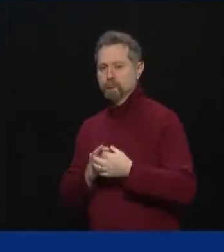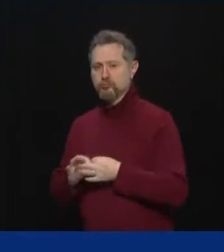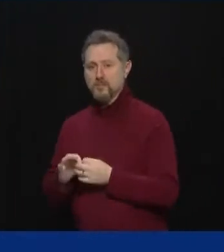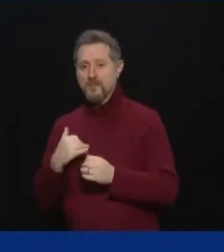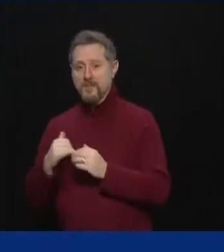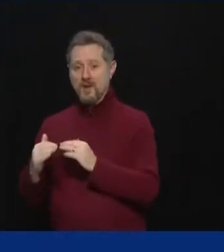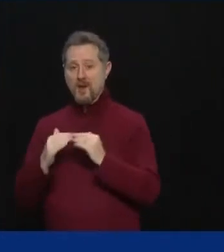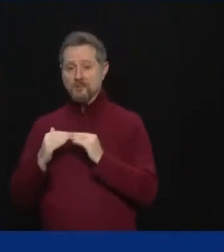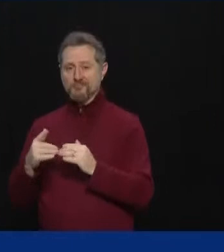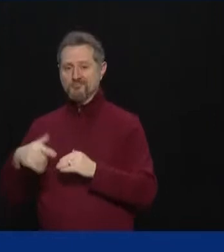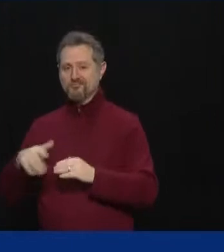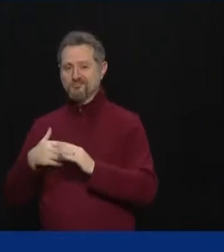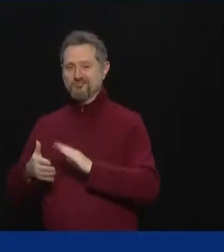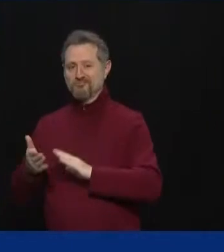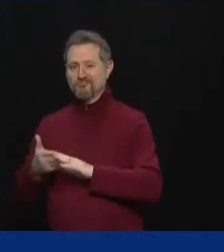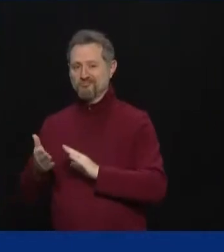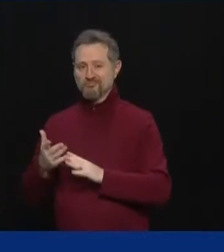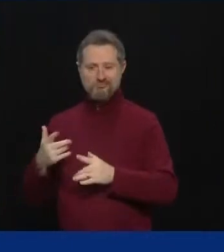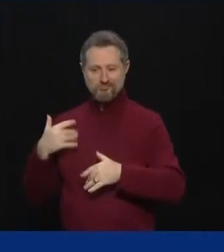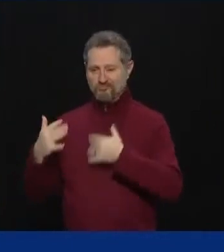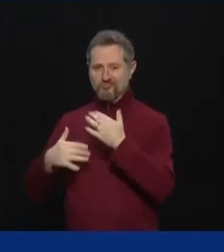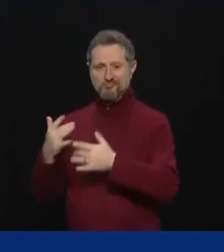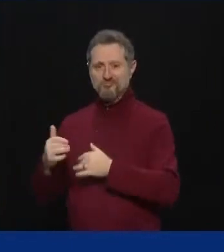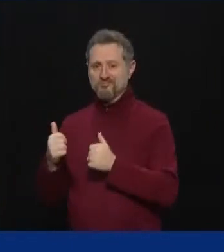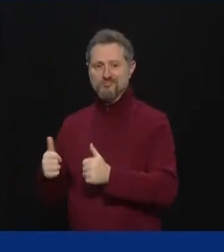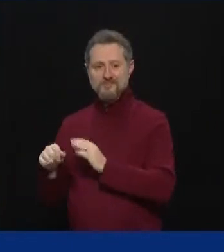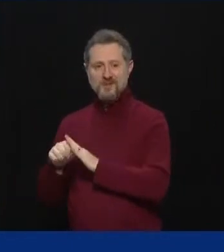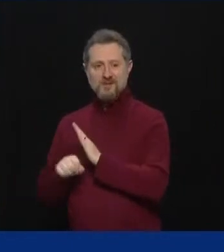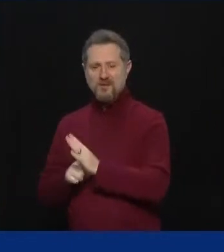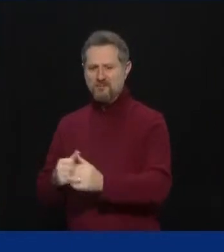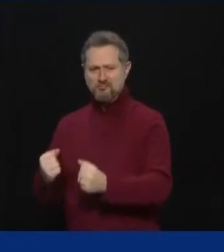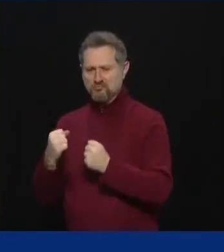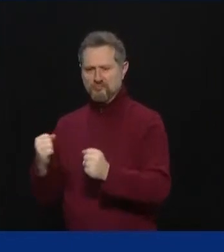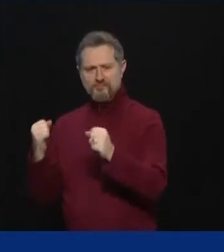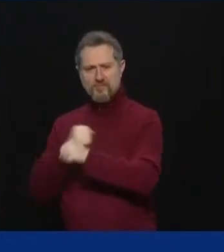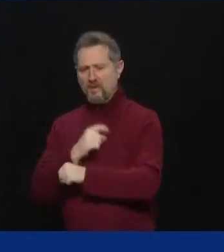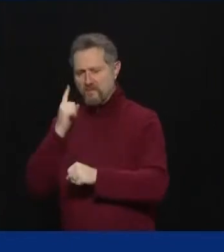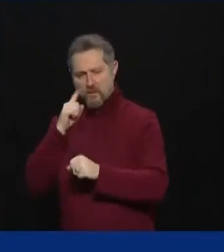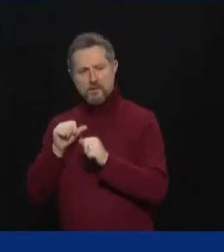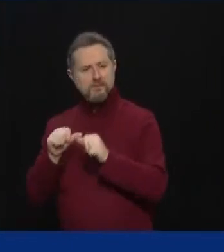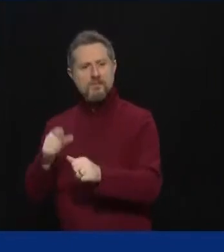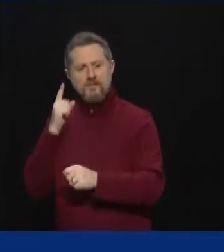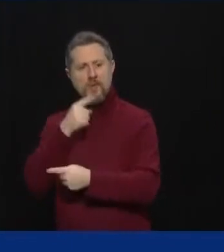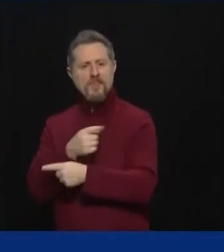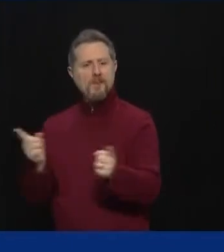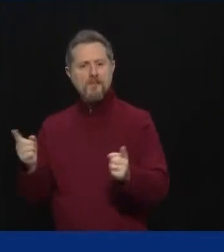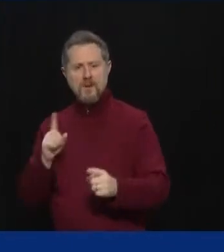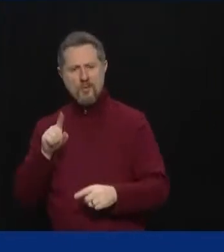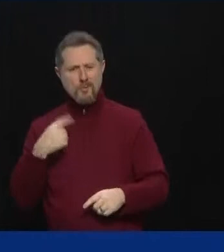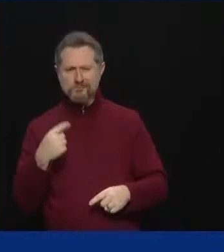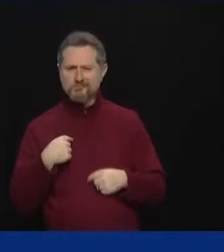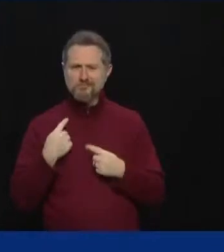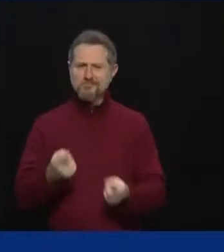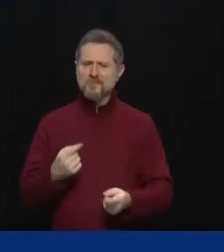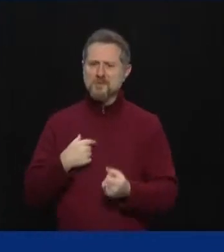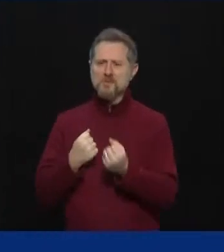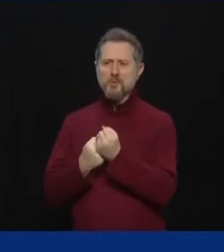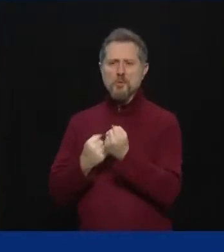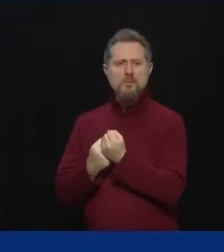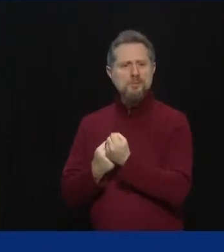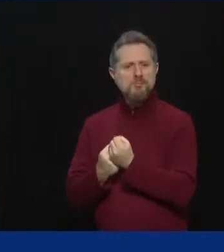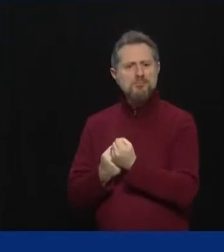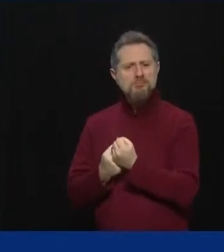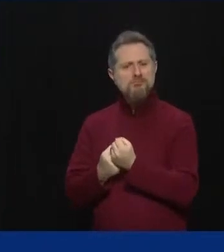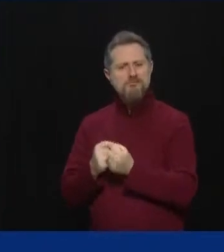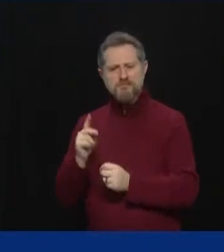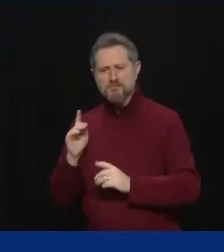up and down the ticket, including our members of Congress, and I'm going to continue to fight for them as well. That's what I've always done, always support other people, and I embrace